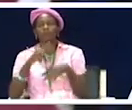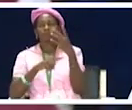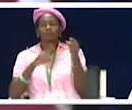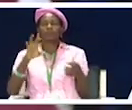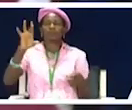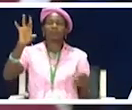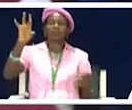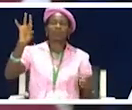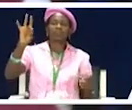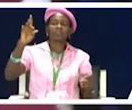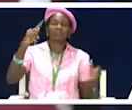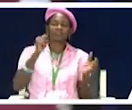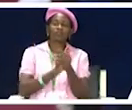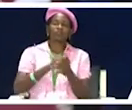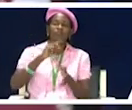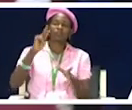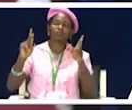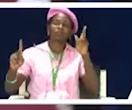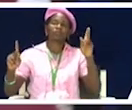8,000